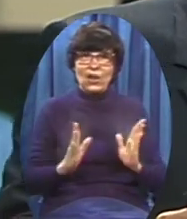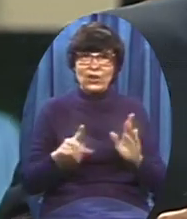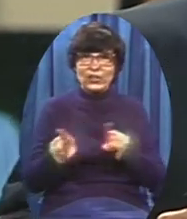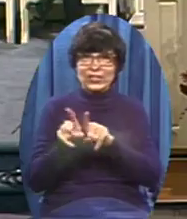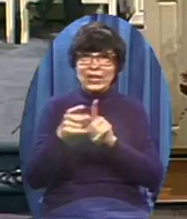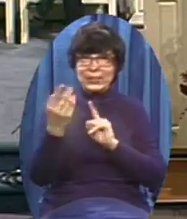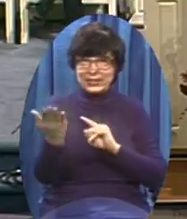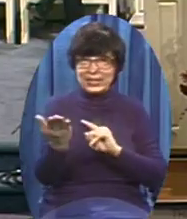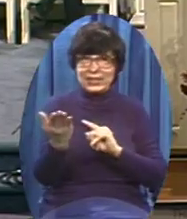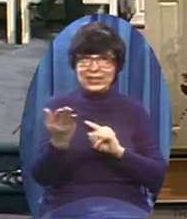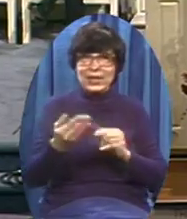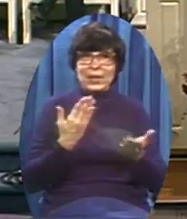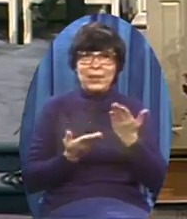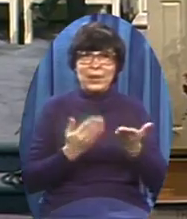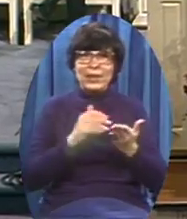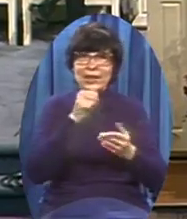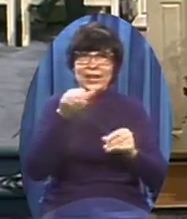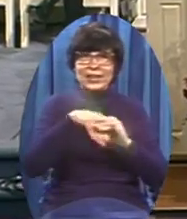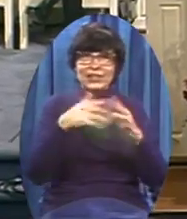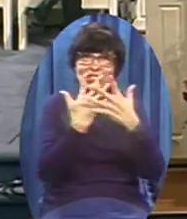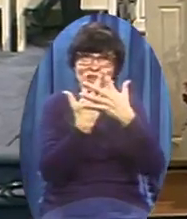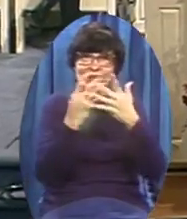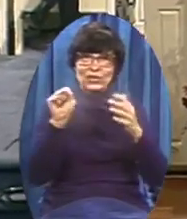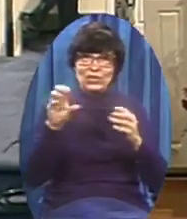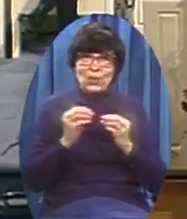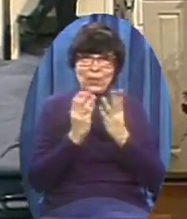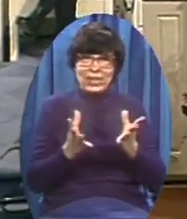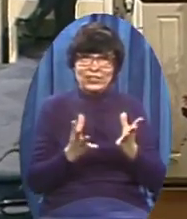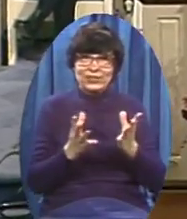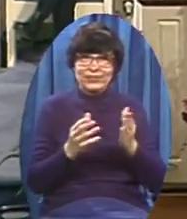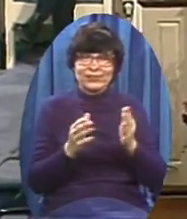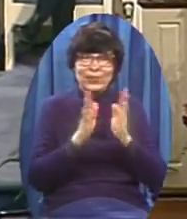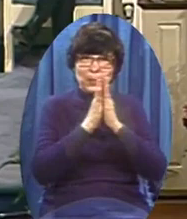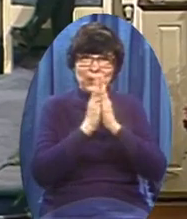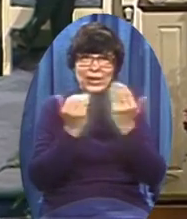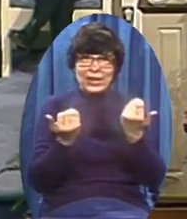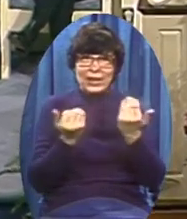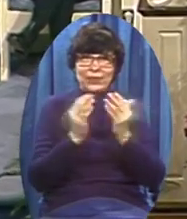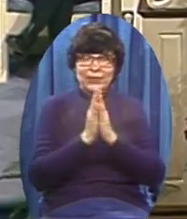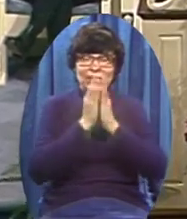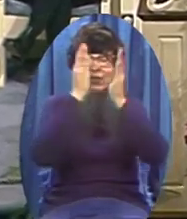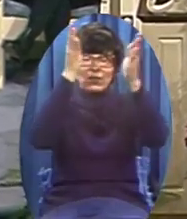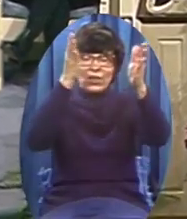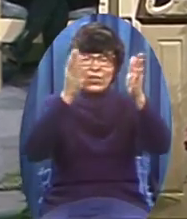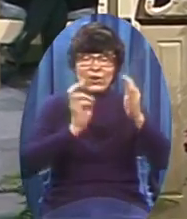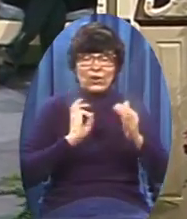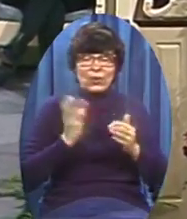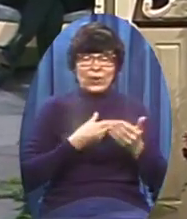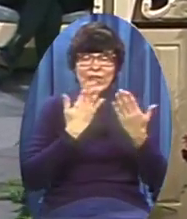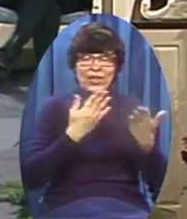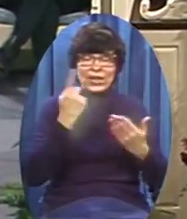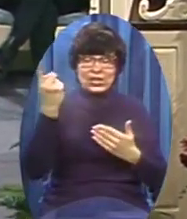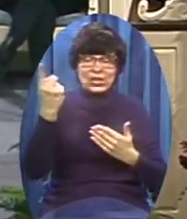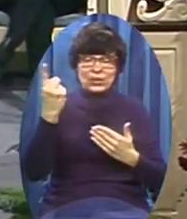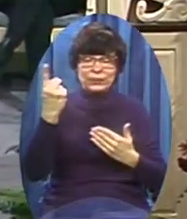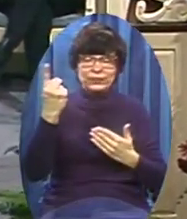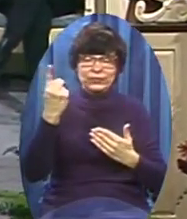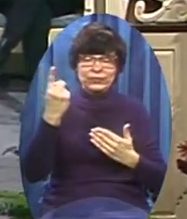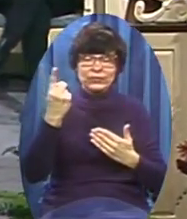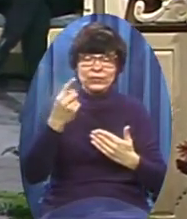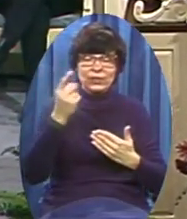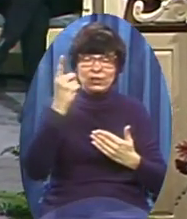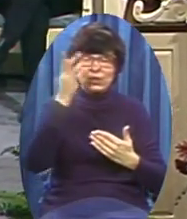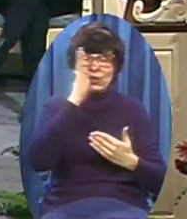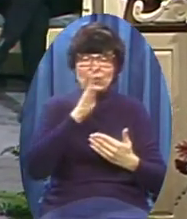jail. Brother Lowry, lead us in this moment in a prayer. Our Heavenly Father, we do thank you this morning. We pray, Heavenly Father, you be with